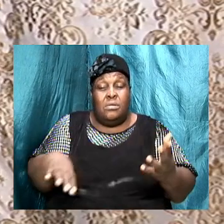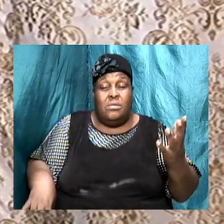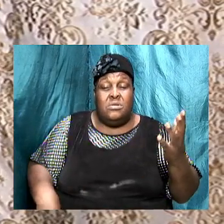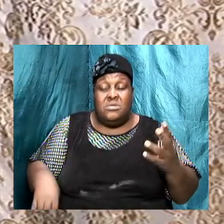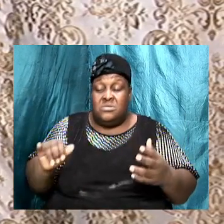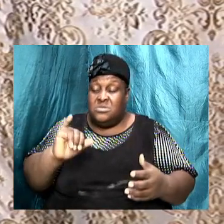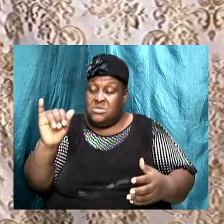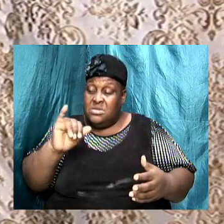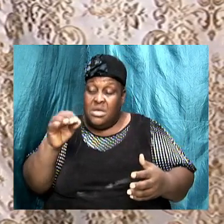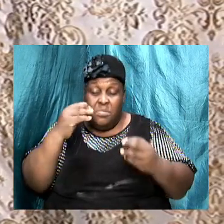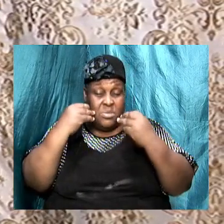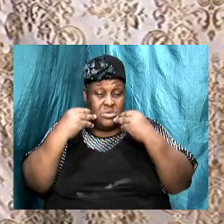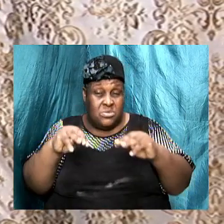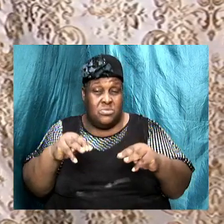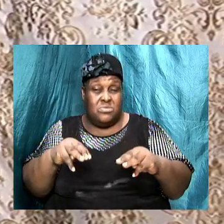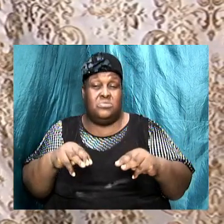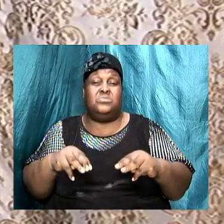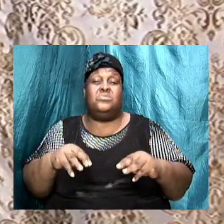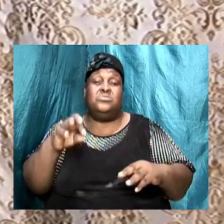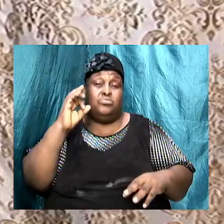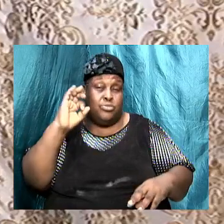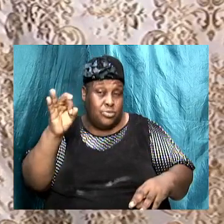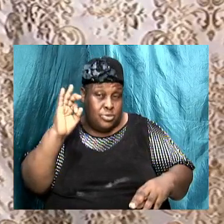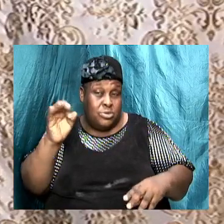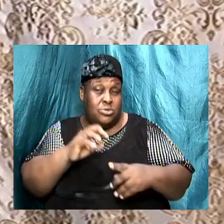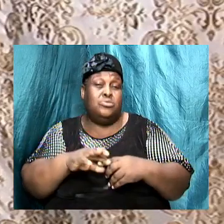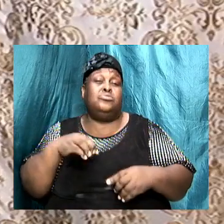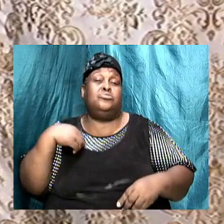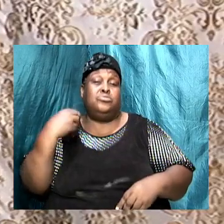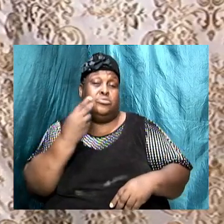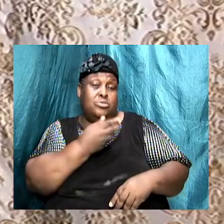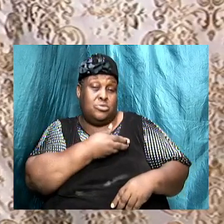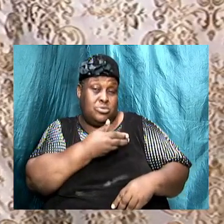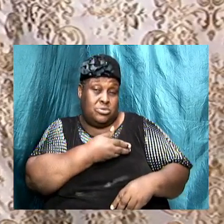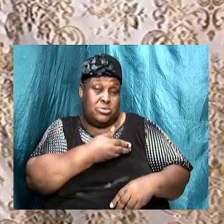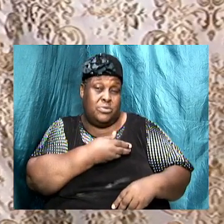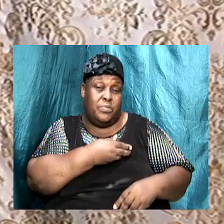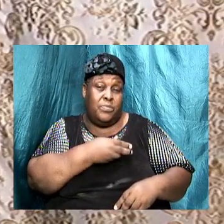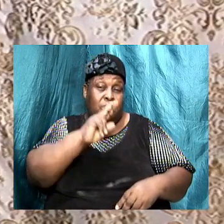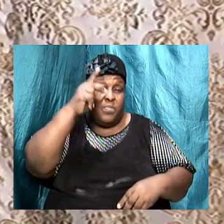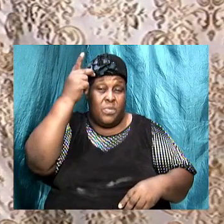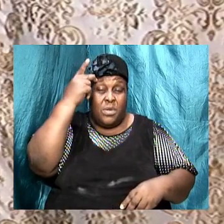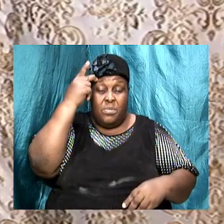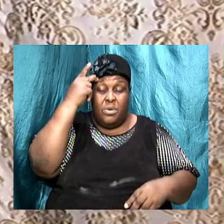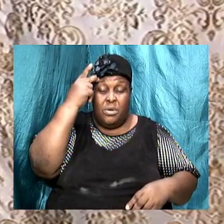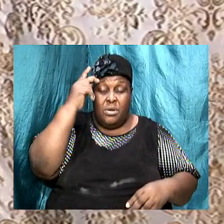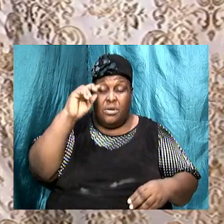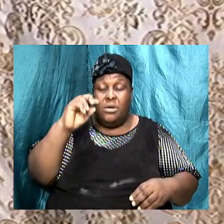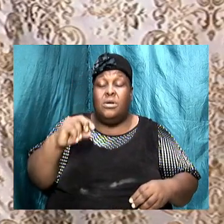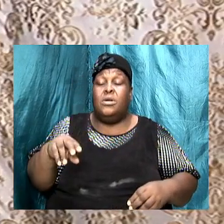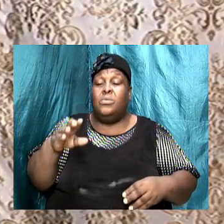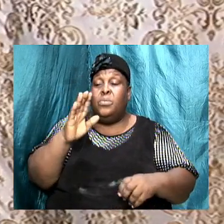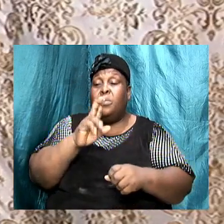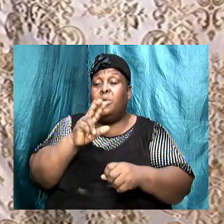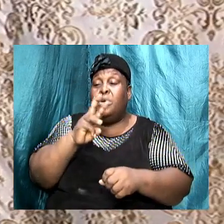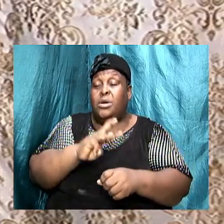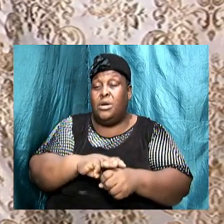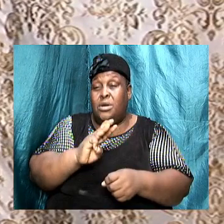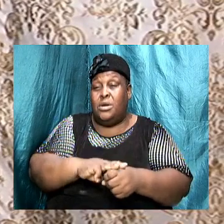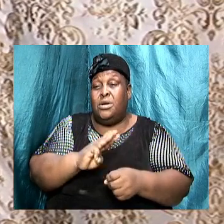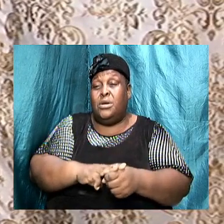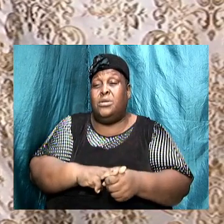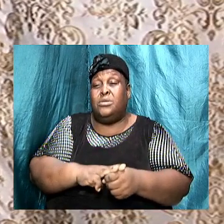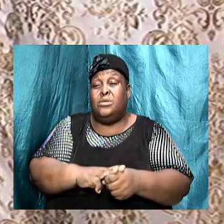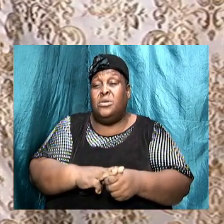message was passed down to us. Paul gives a similar warning in Galatians 1:6. He